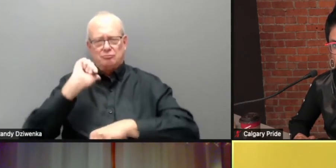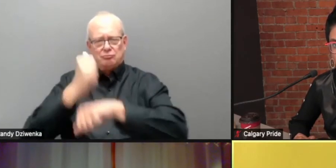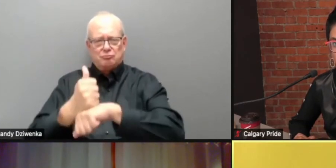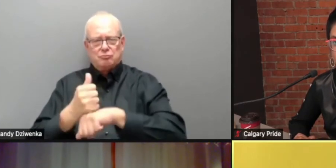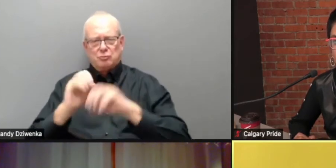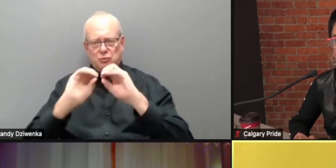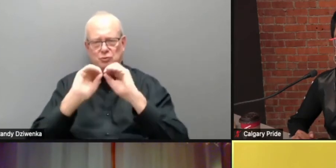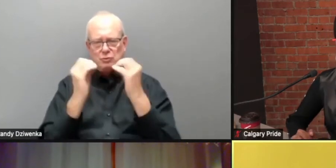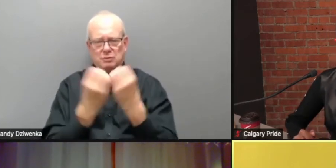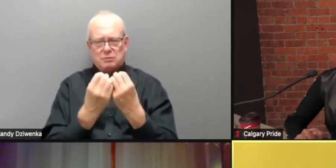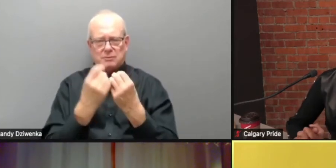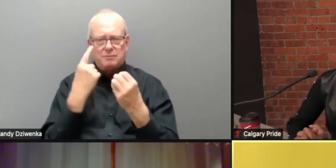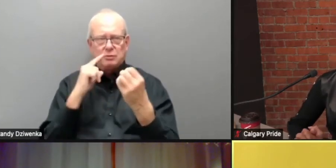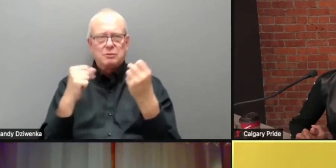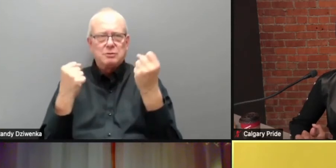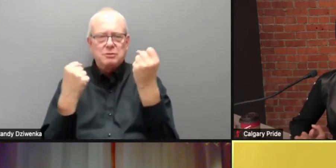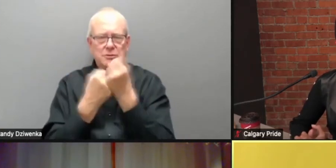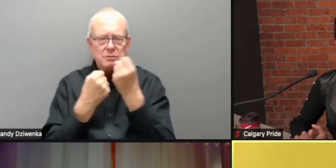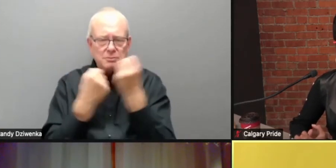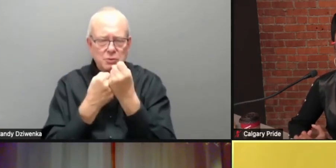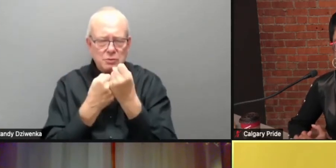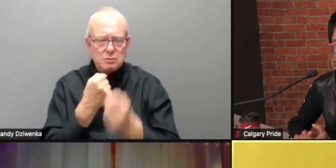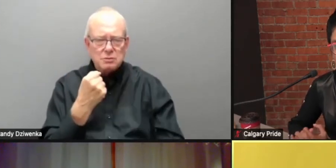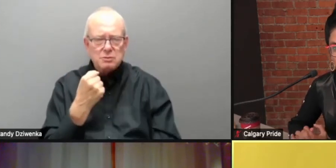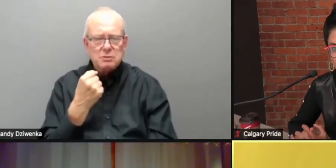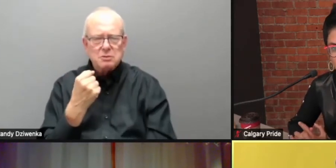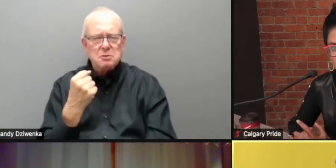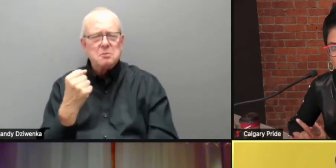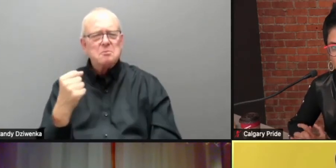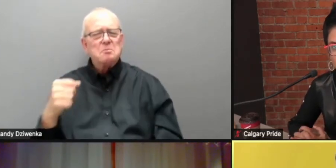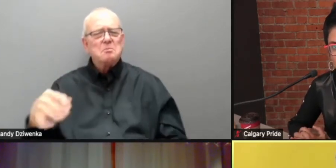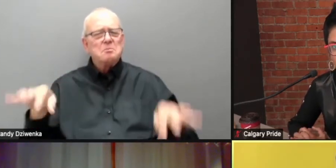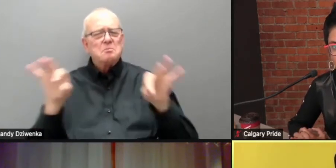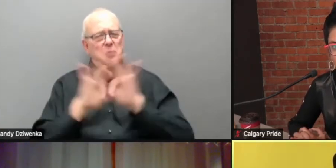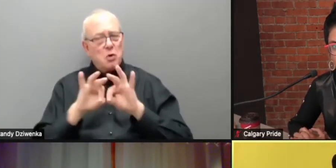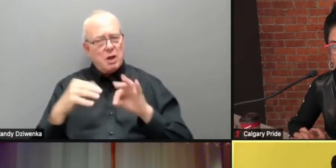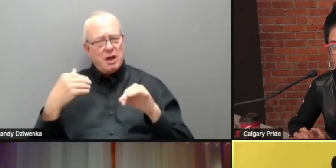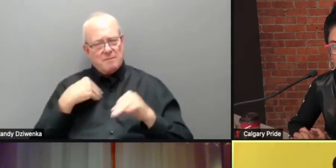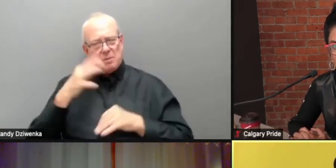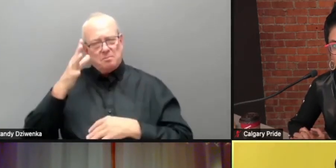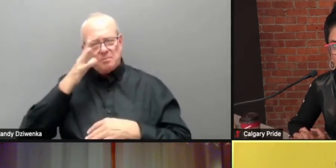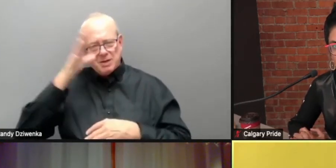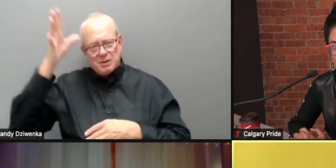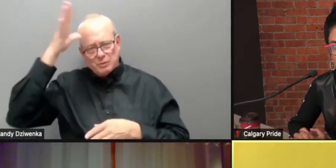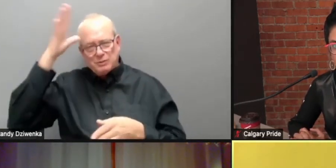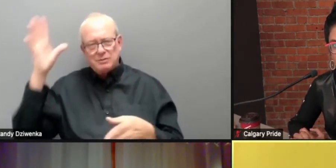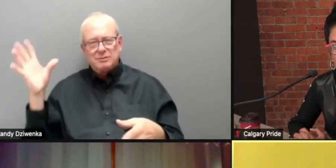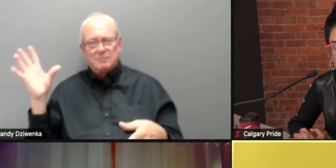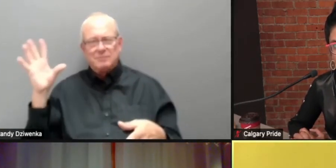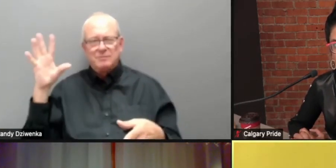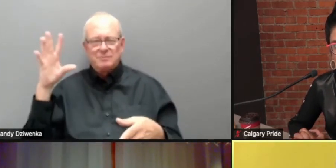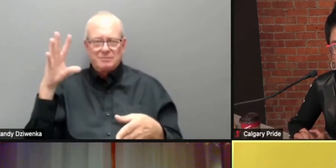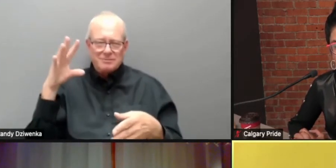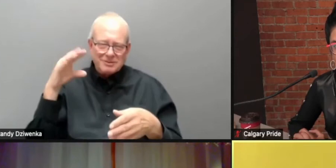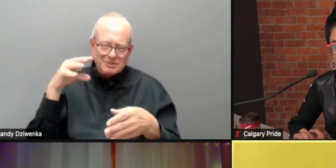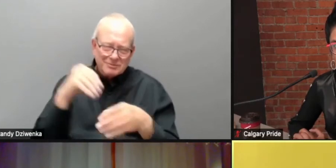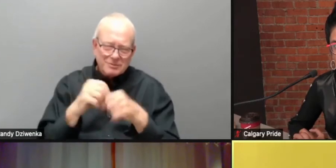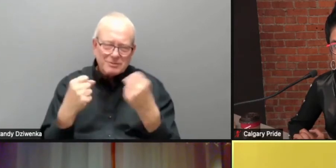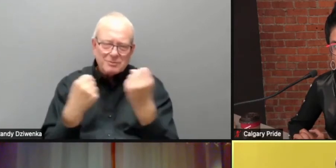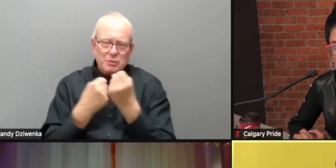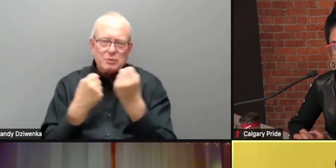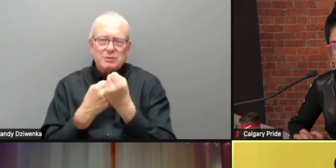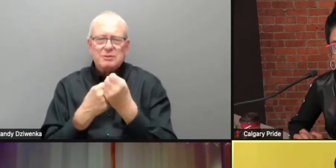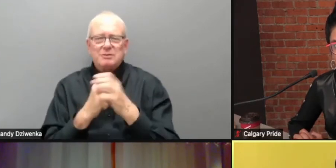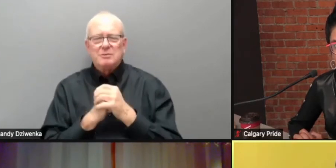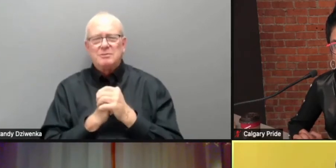counseled, and particularly, when you talk about religious background, when you talk about caste and creed, but we